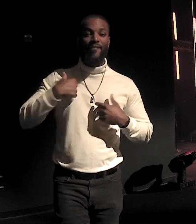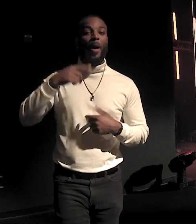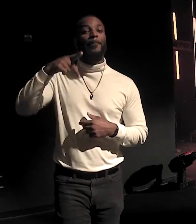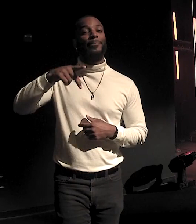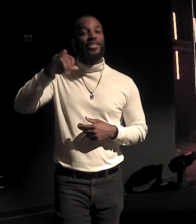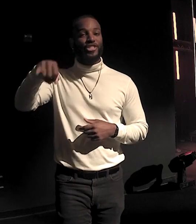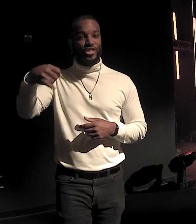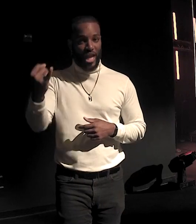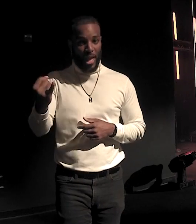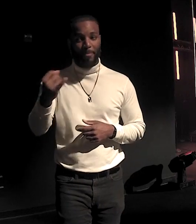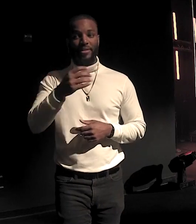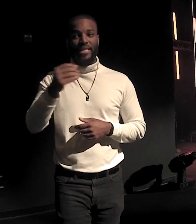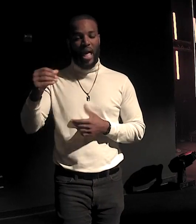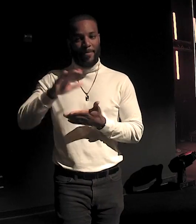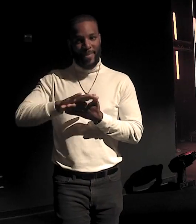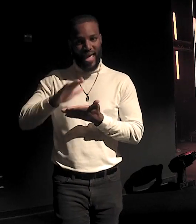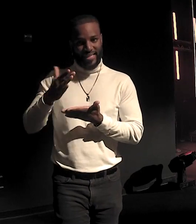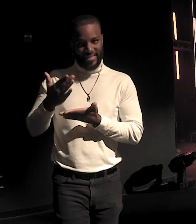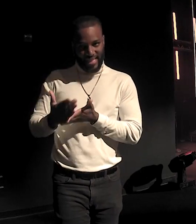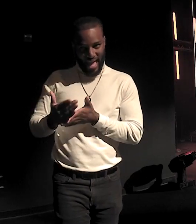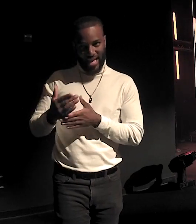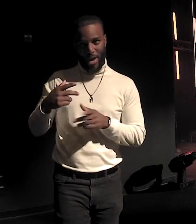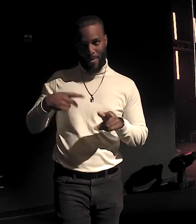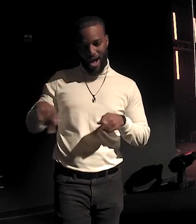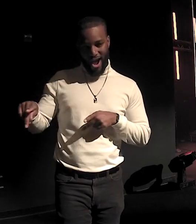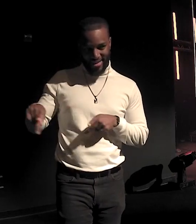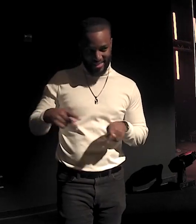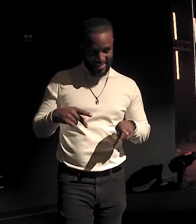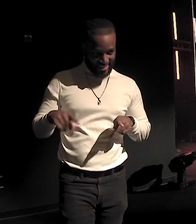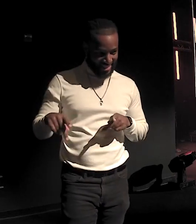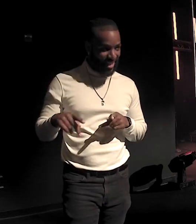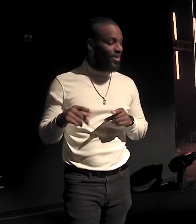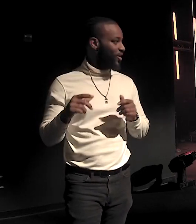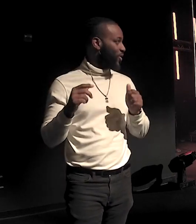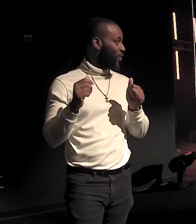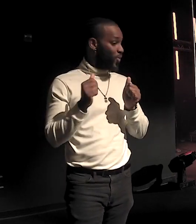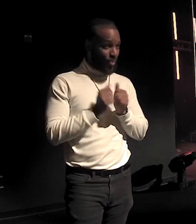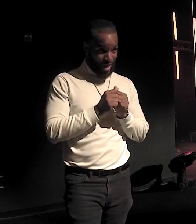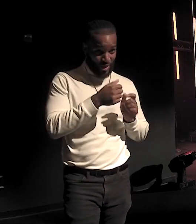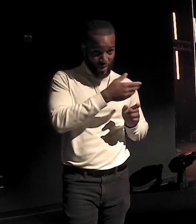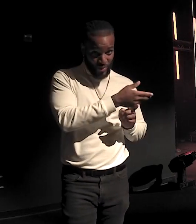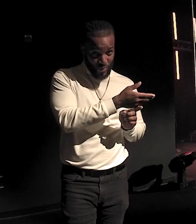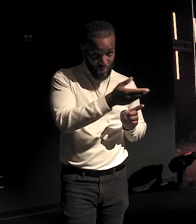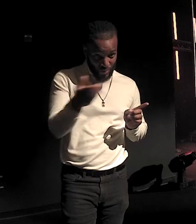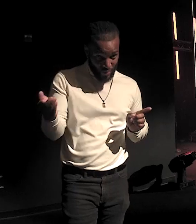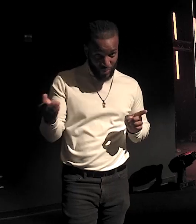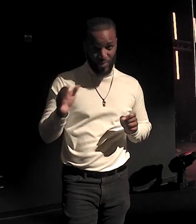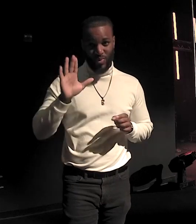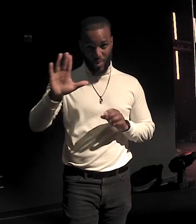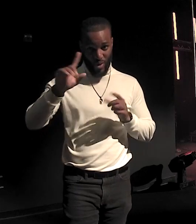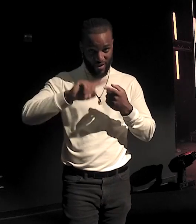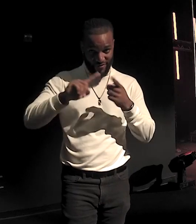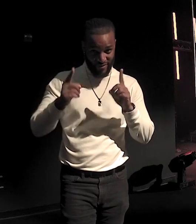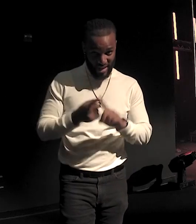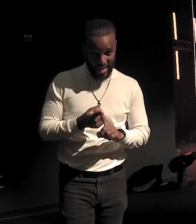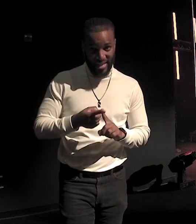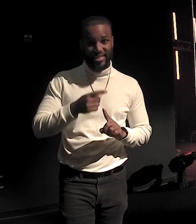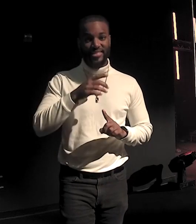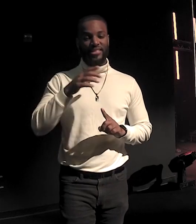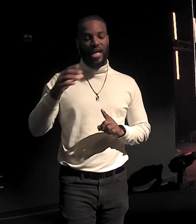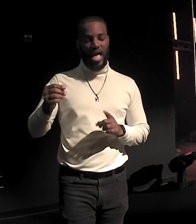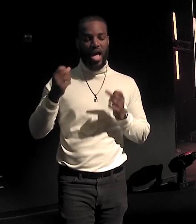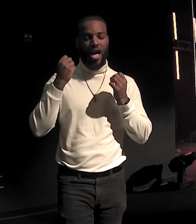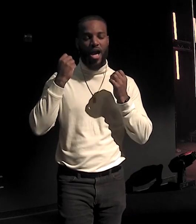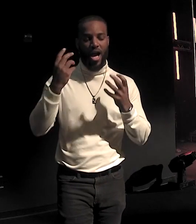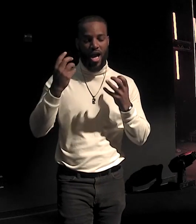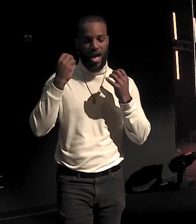a pajamas and pancake party with you, your friends, and